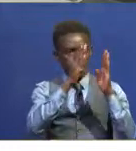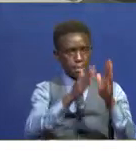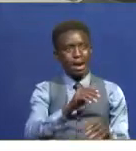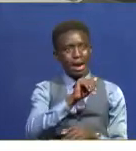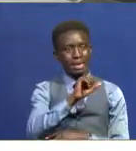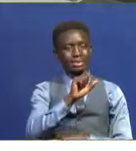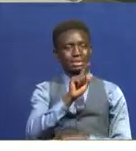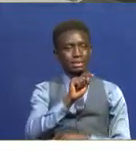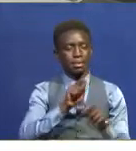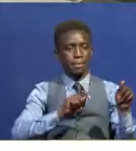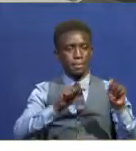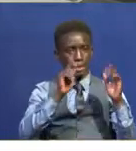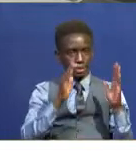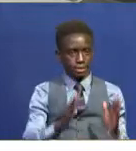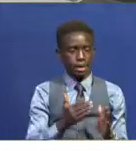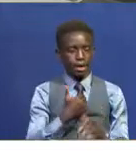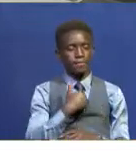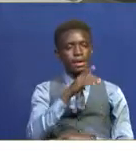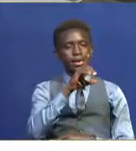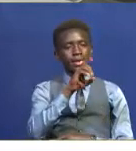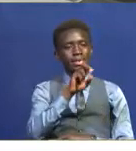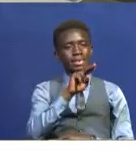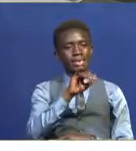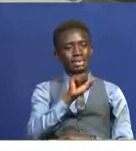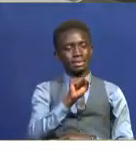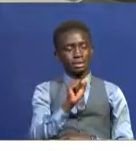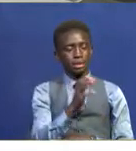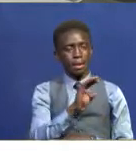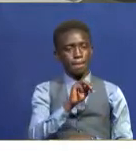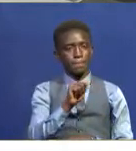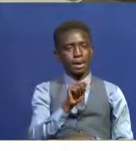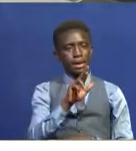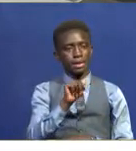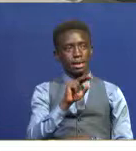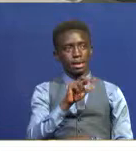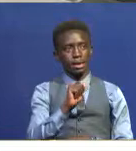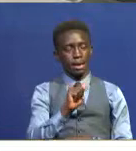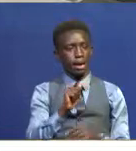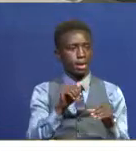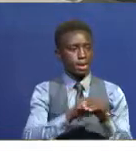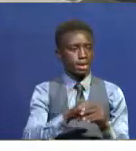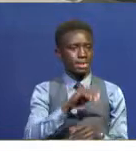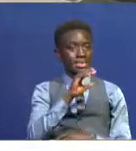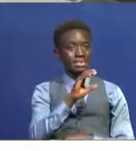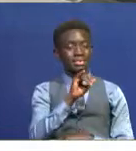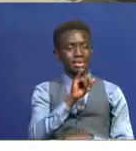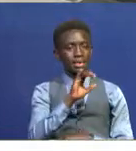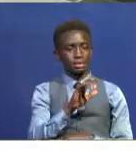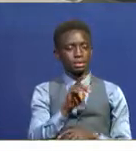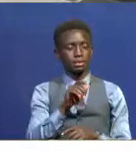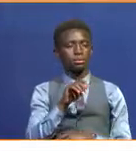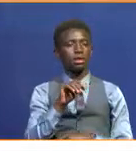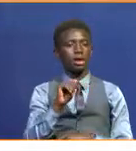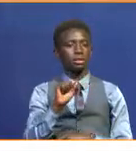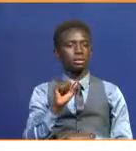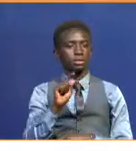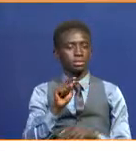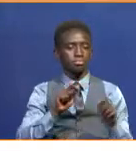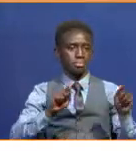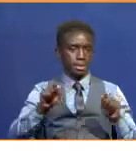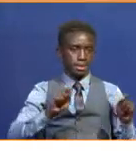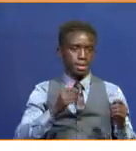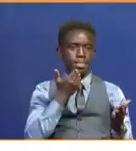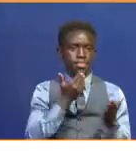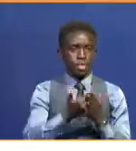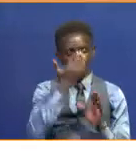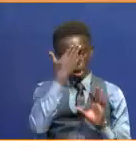Britam Assets, and Dennis Maranga, who is the portfolio manager at CIC Asset Management. Thank you so much for joining